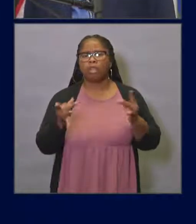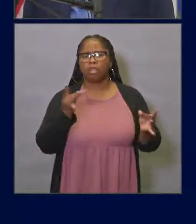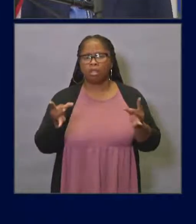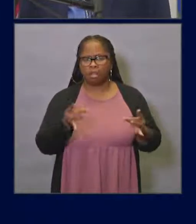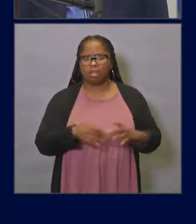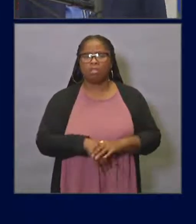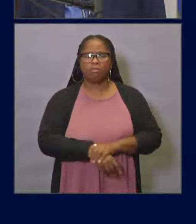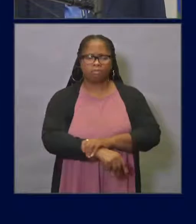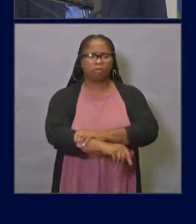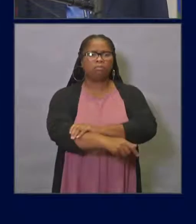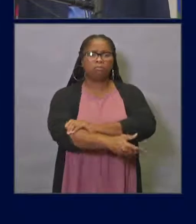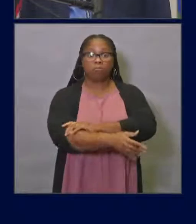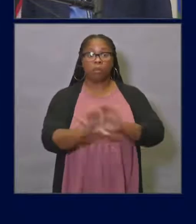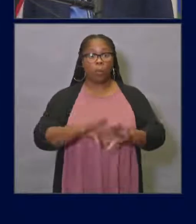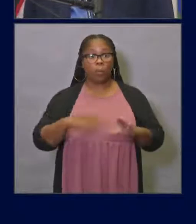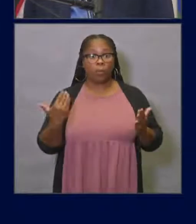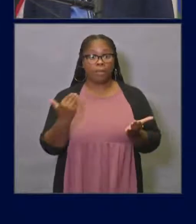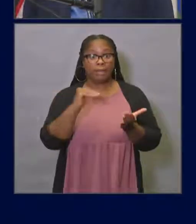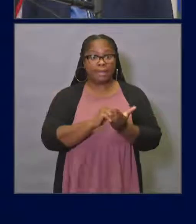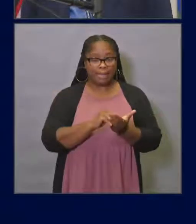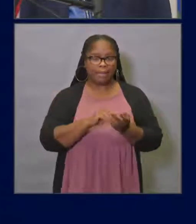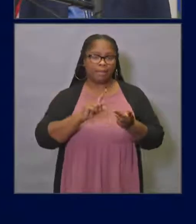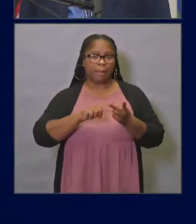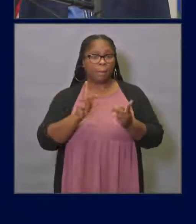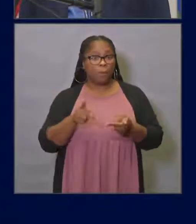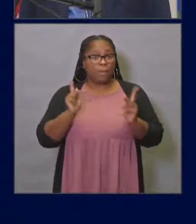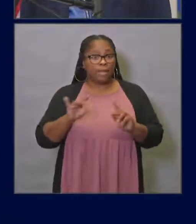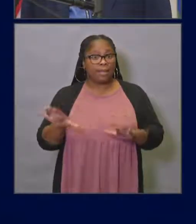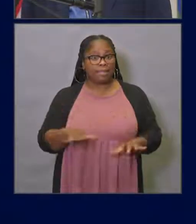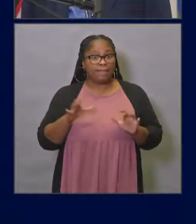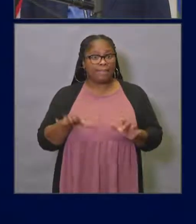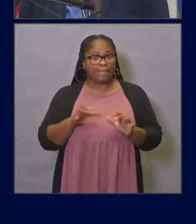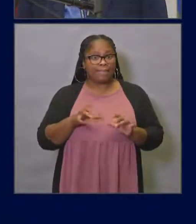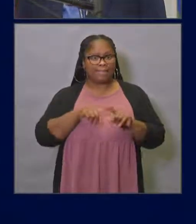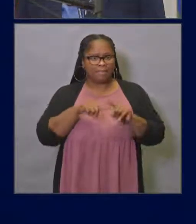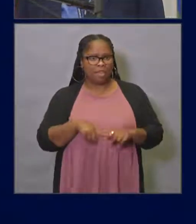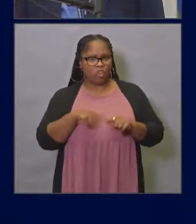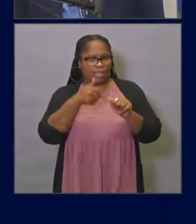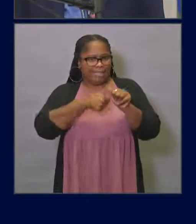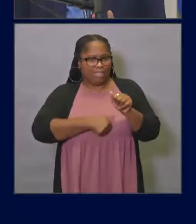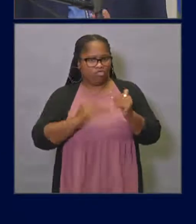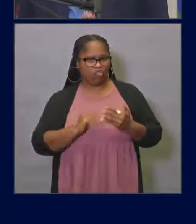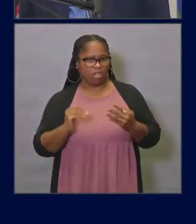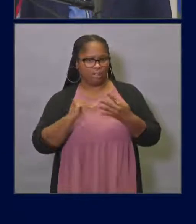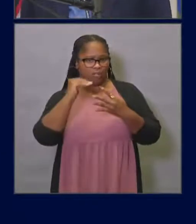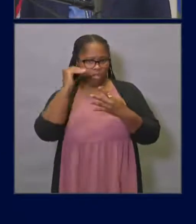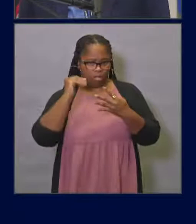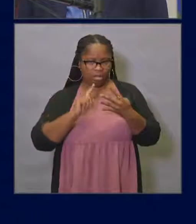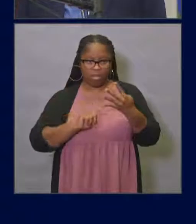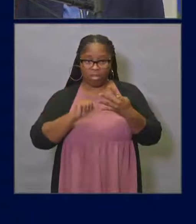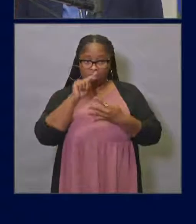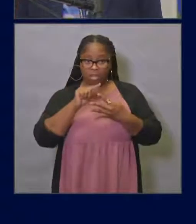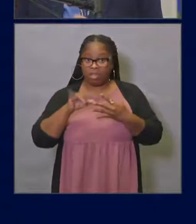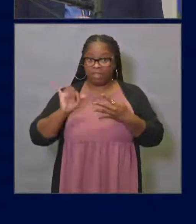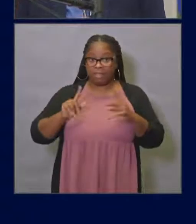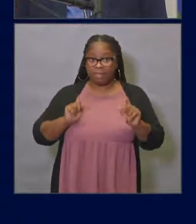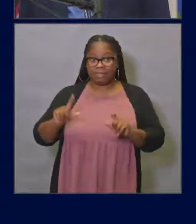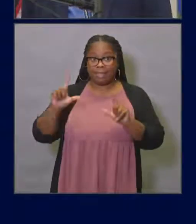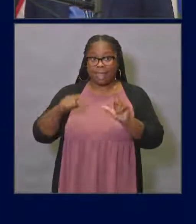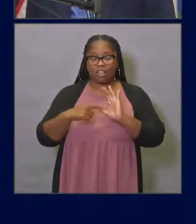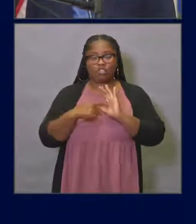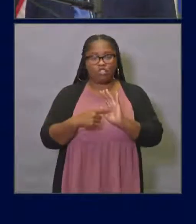sector reopenings and permitted activities are aligned with each tier. As a reminder, this slide shows the